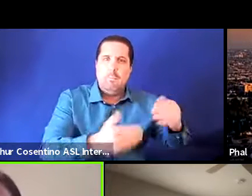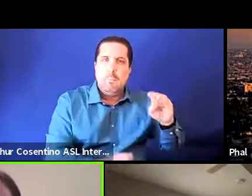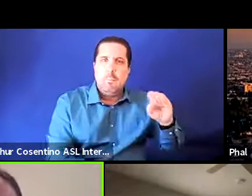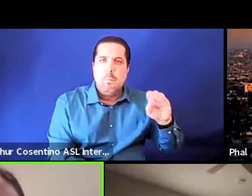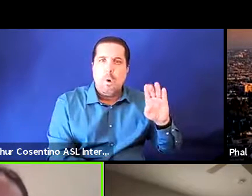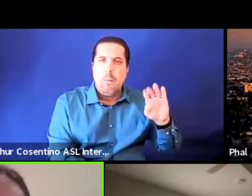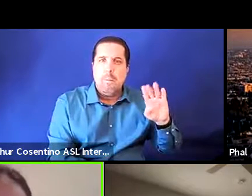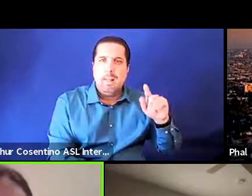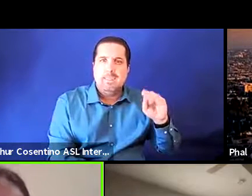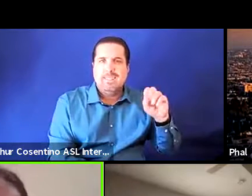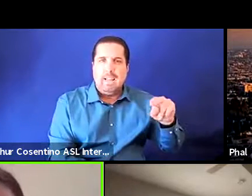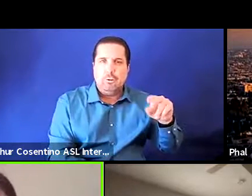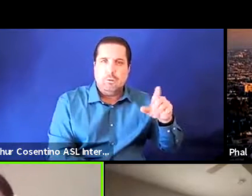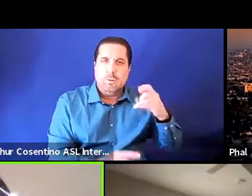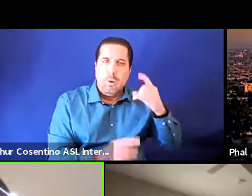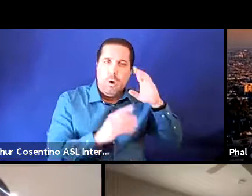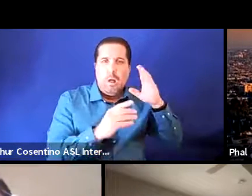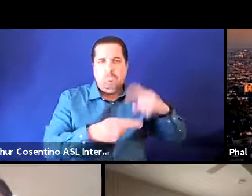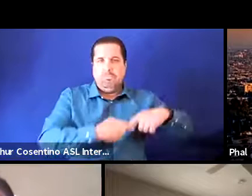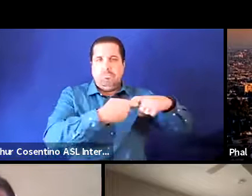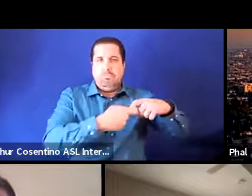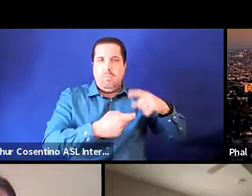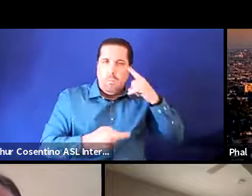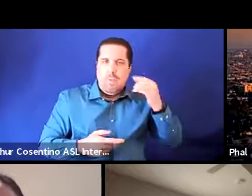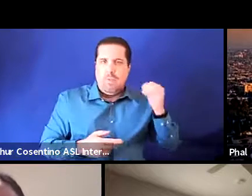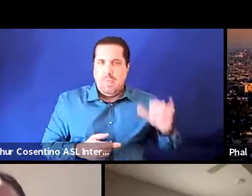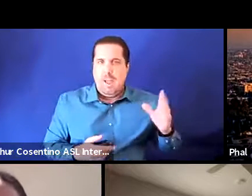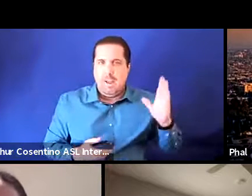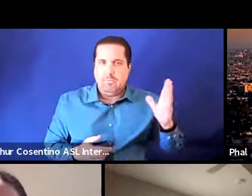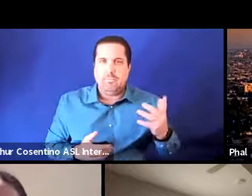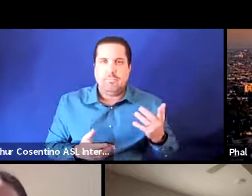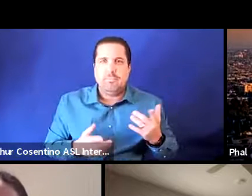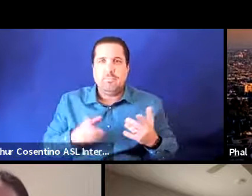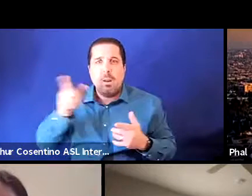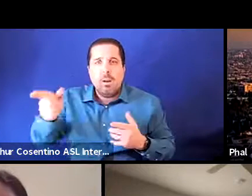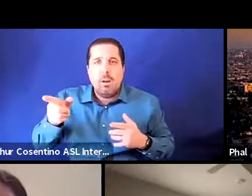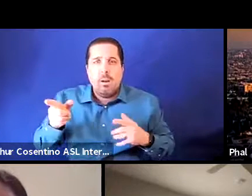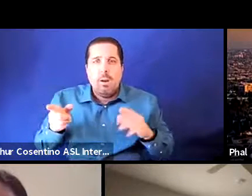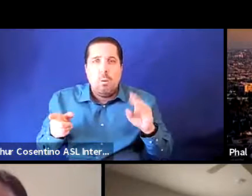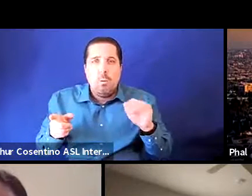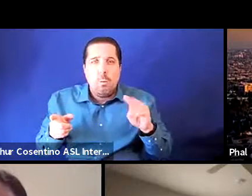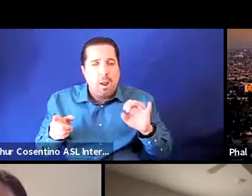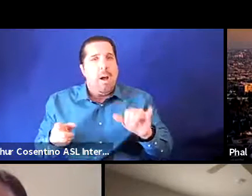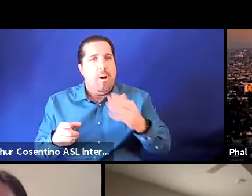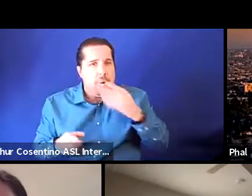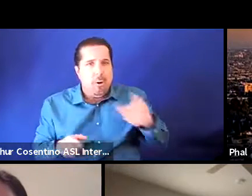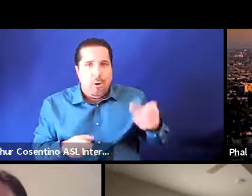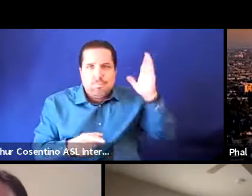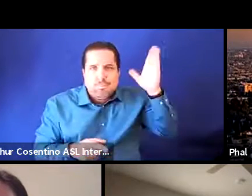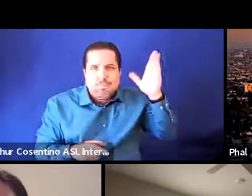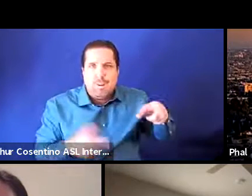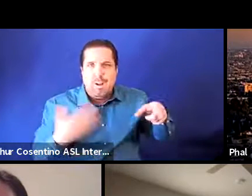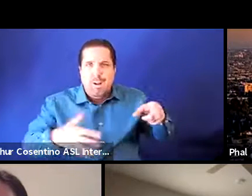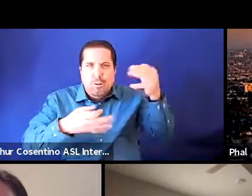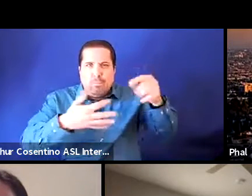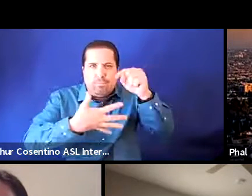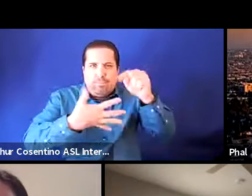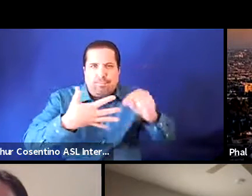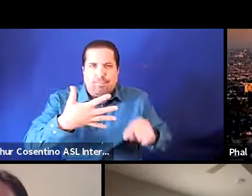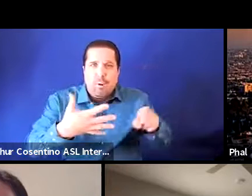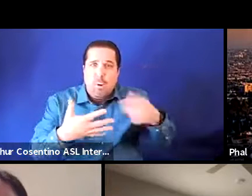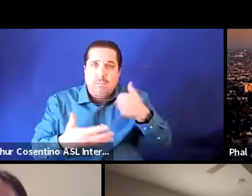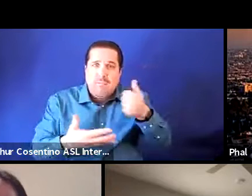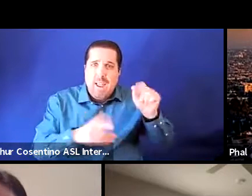and pass it back. Thank you, Rachel. There is a question in the chat, if you could answer it, about how to access those zines.